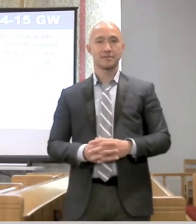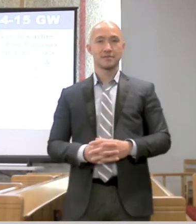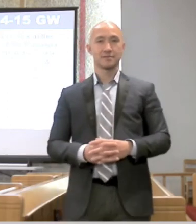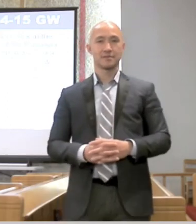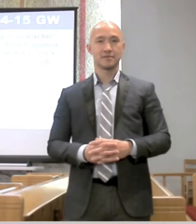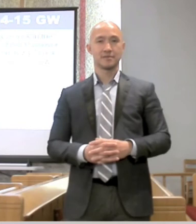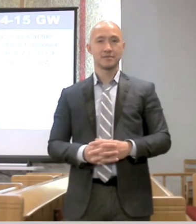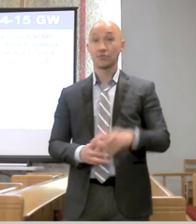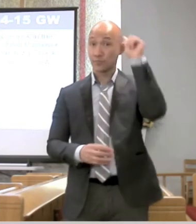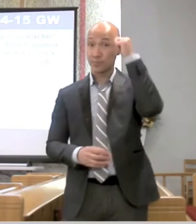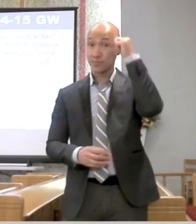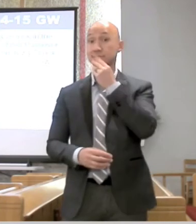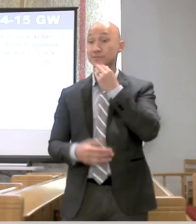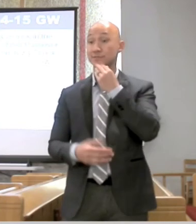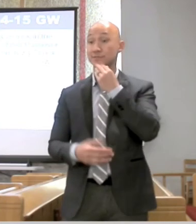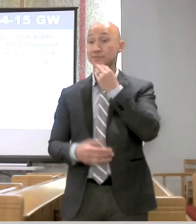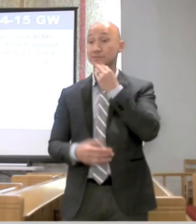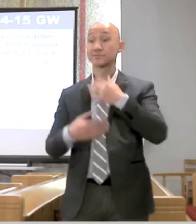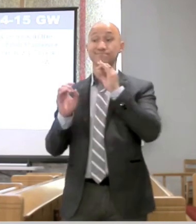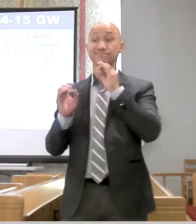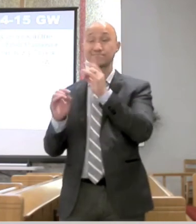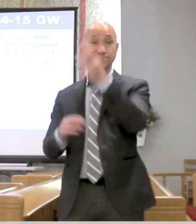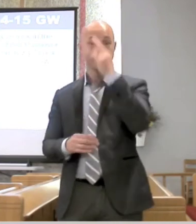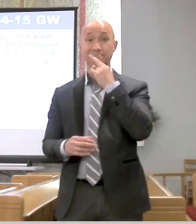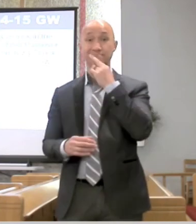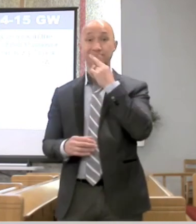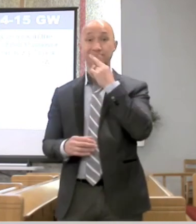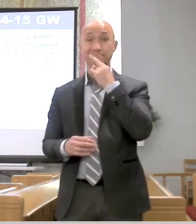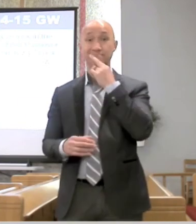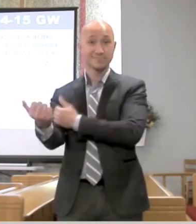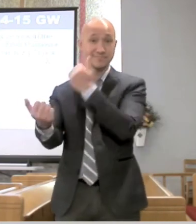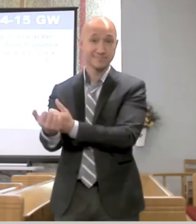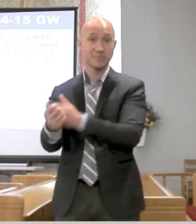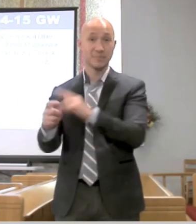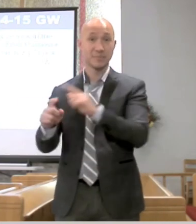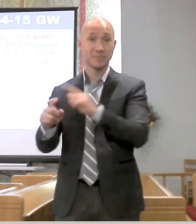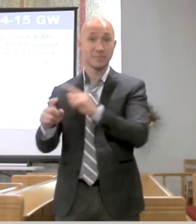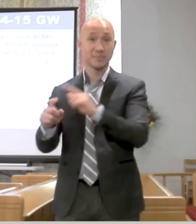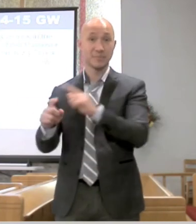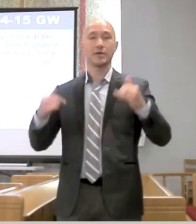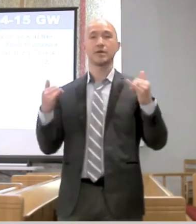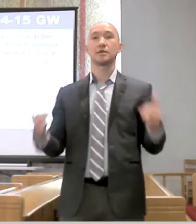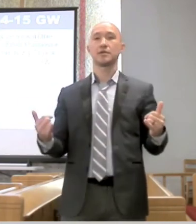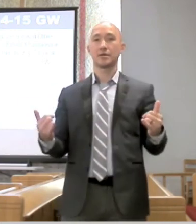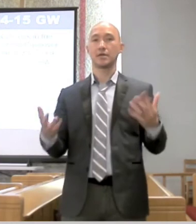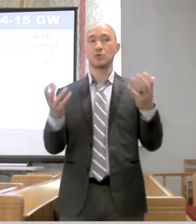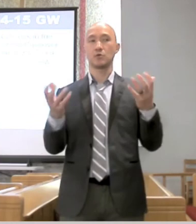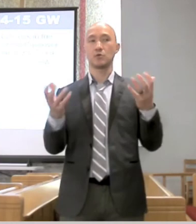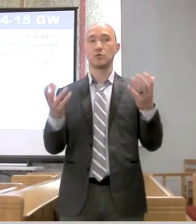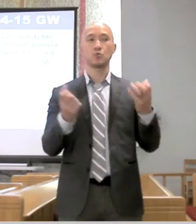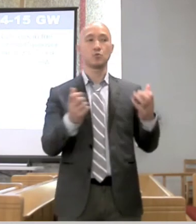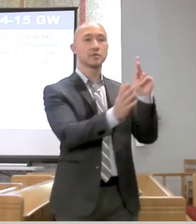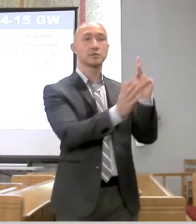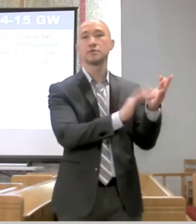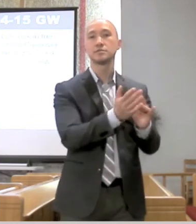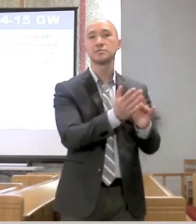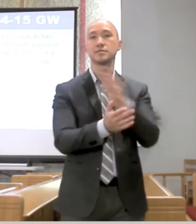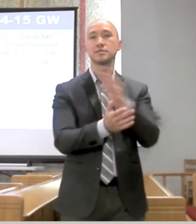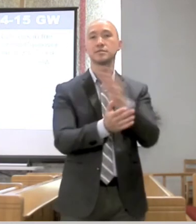in their wickedness to say such a thing, horrible thing. And not just to say